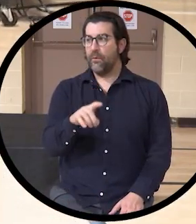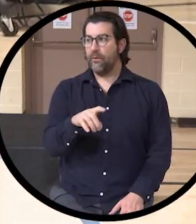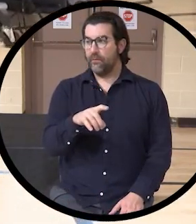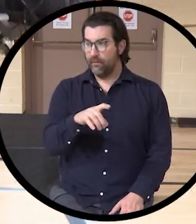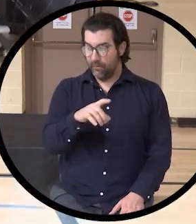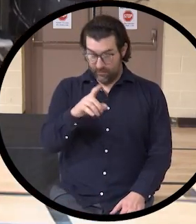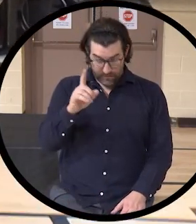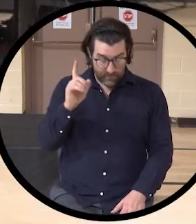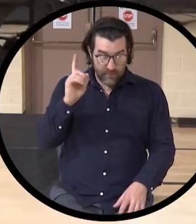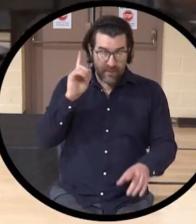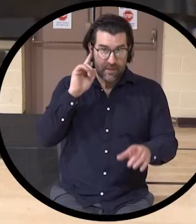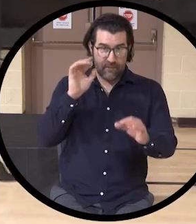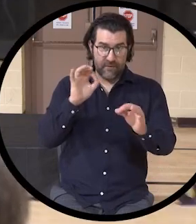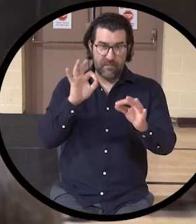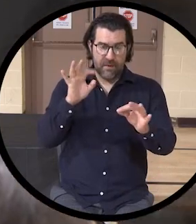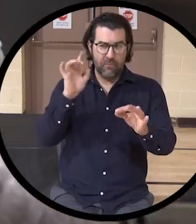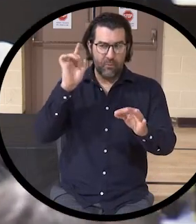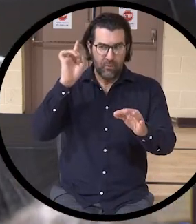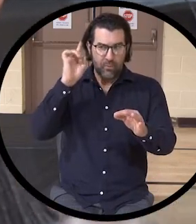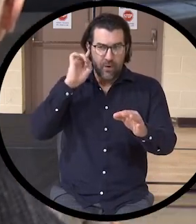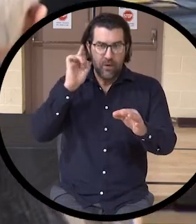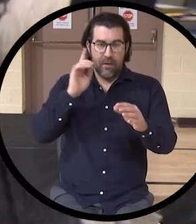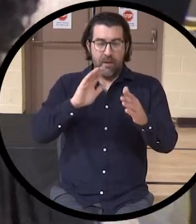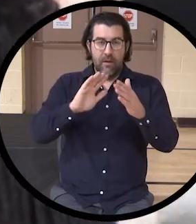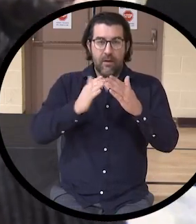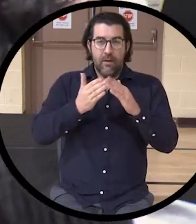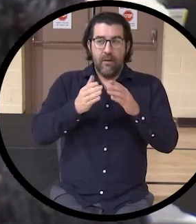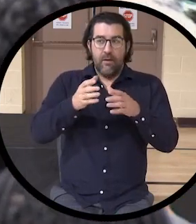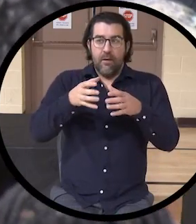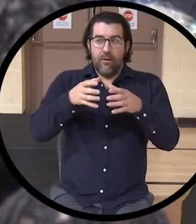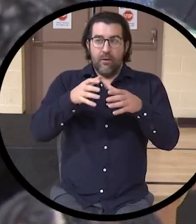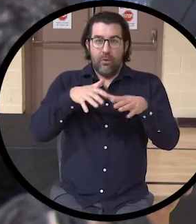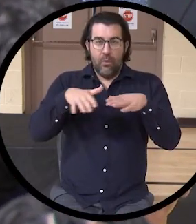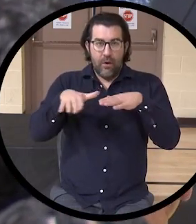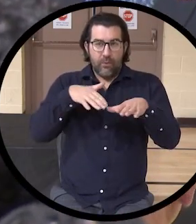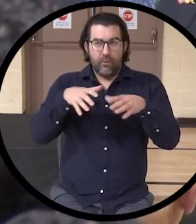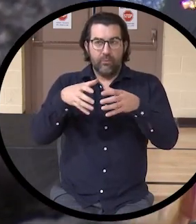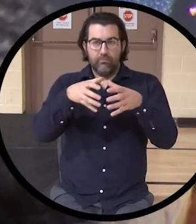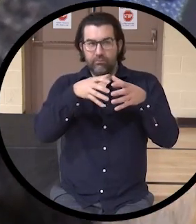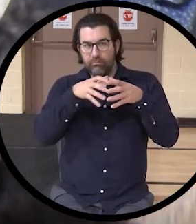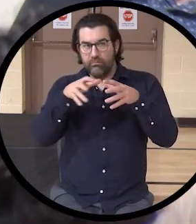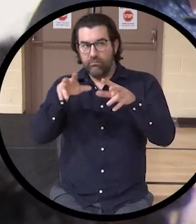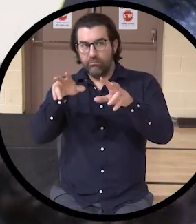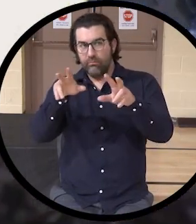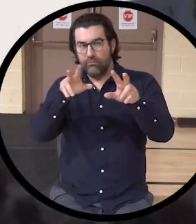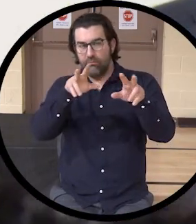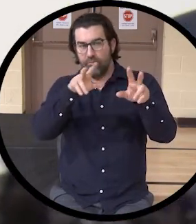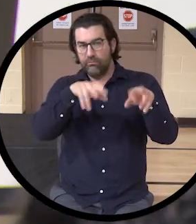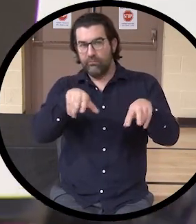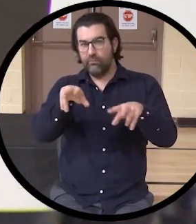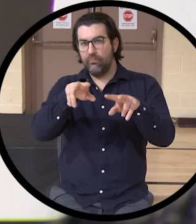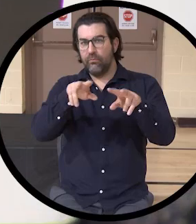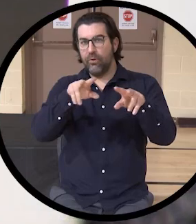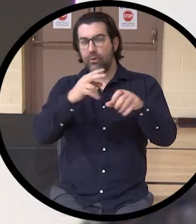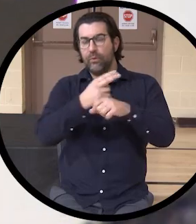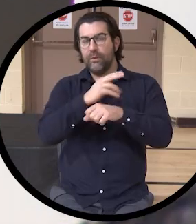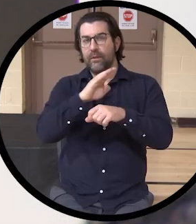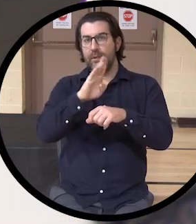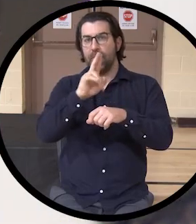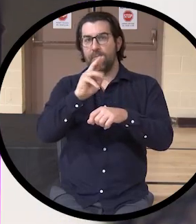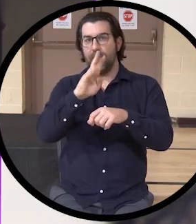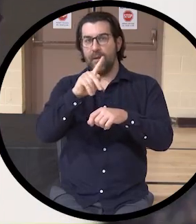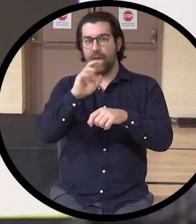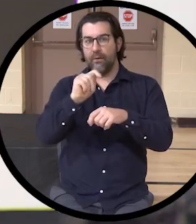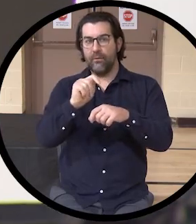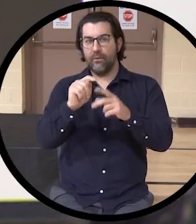We did hear that at the community walkthrough, and so what we are proposing again is using bump outs and these